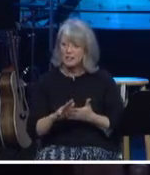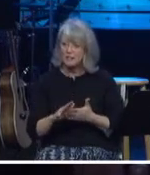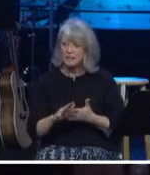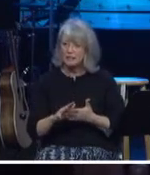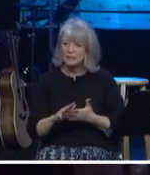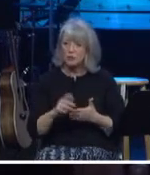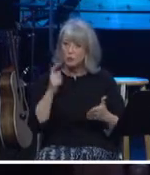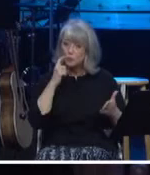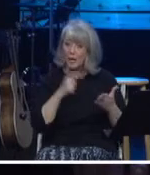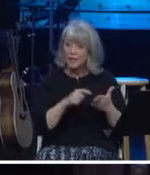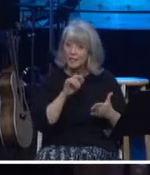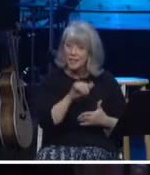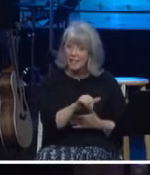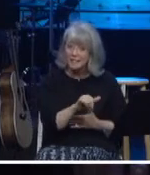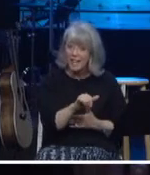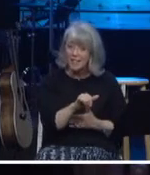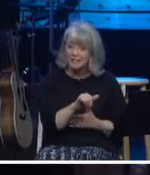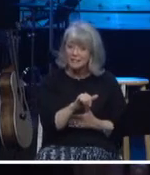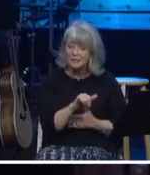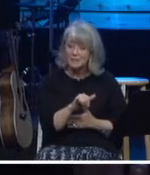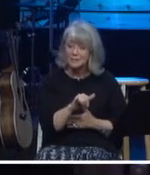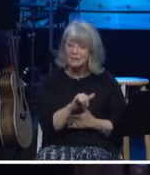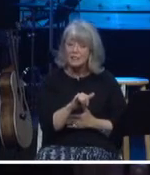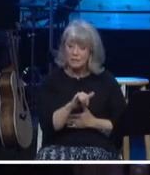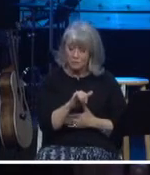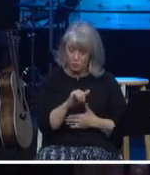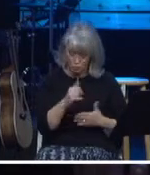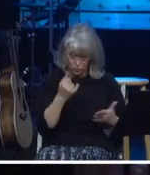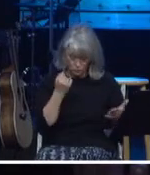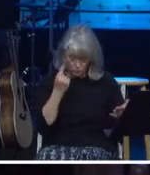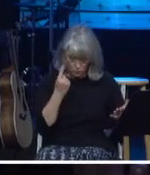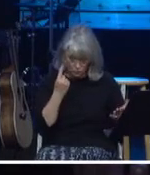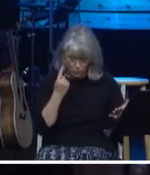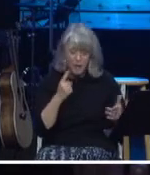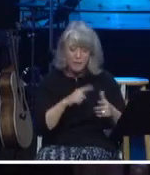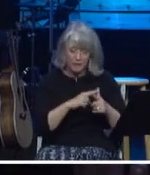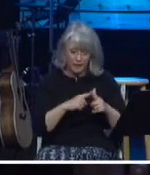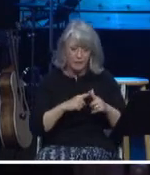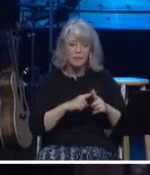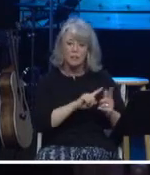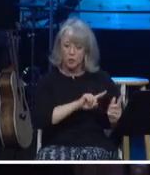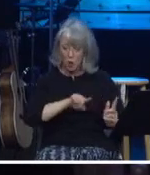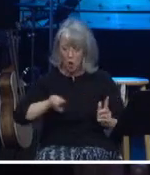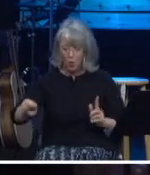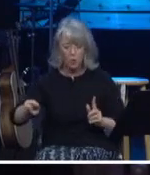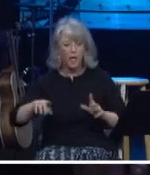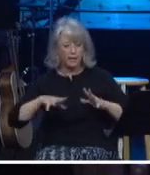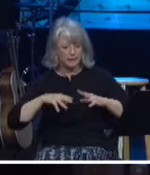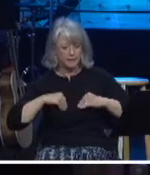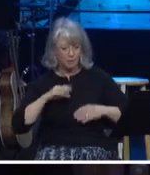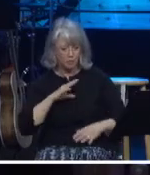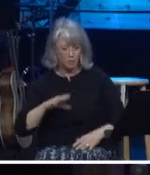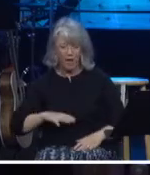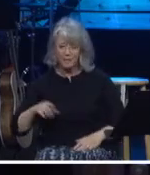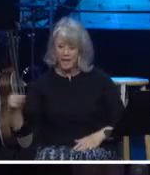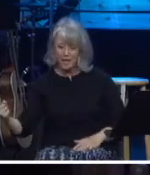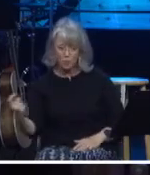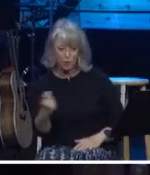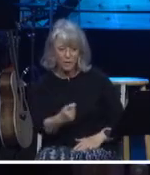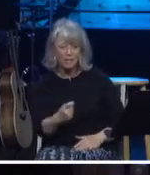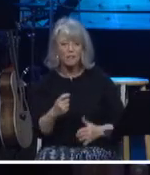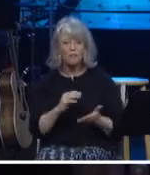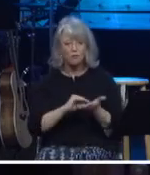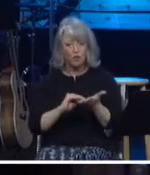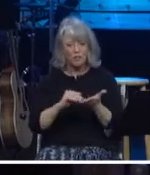then this, come to Christ. Come to him. He grants forgiveness to those